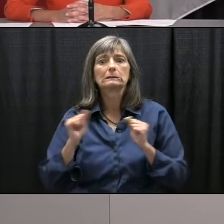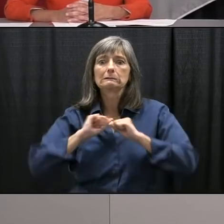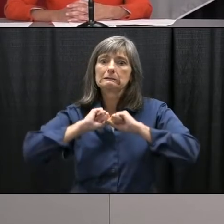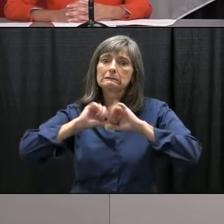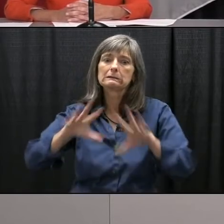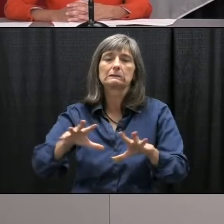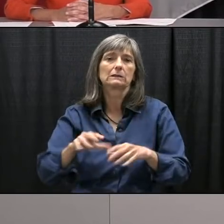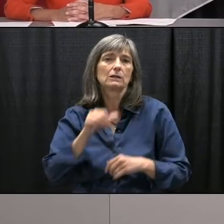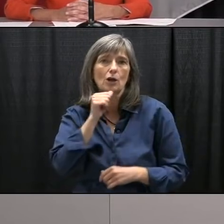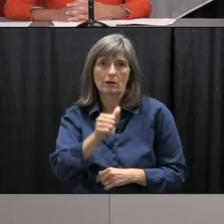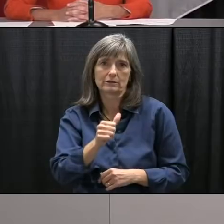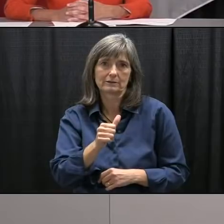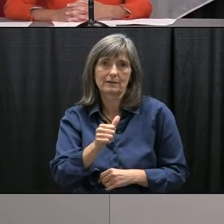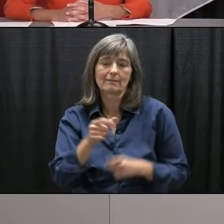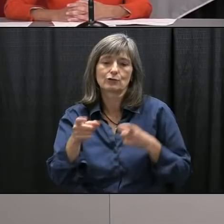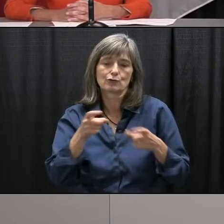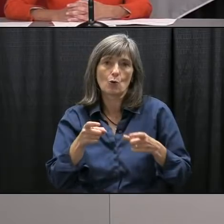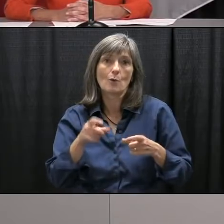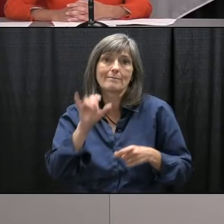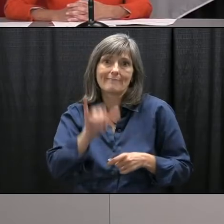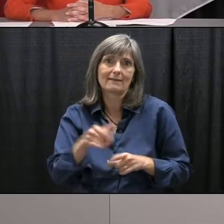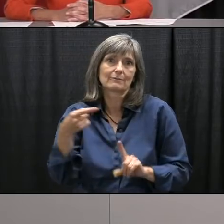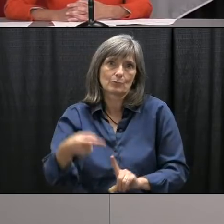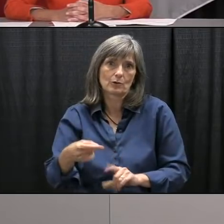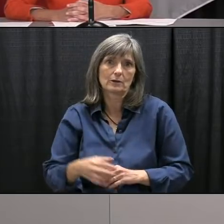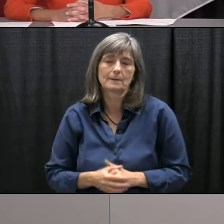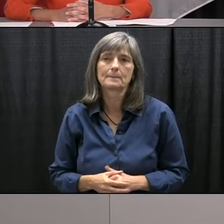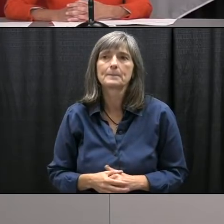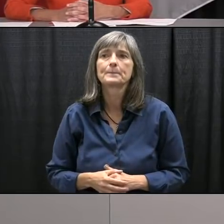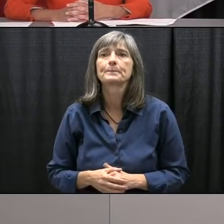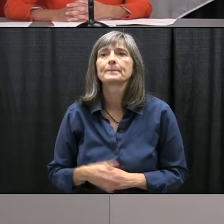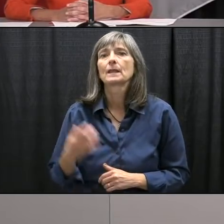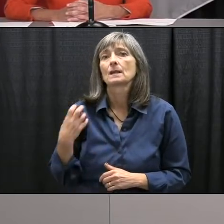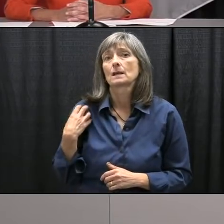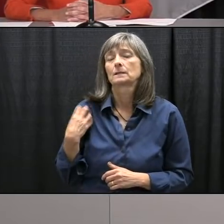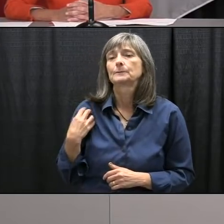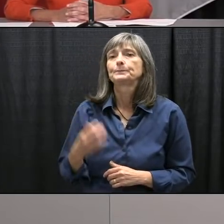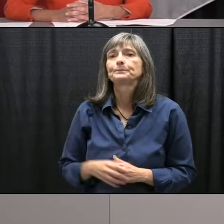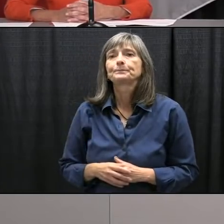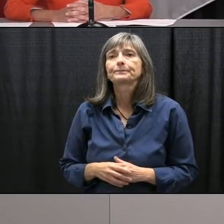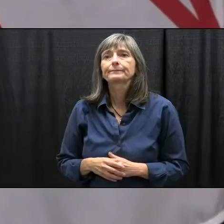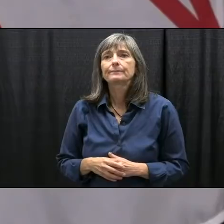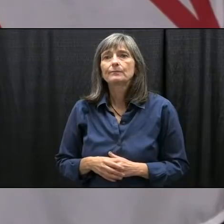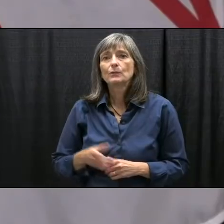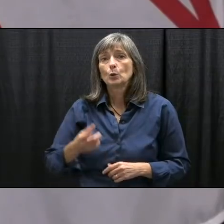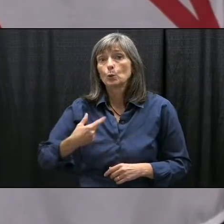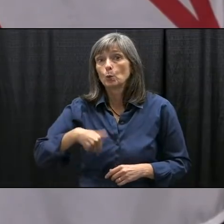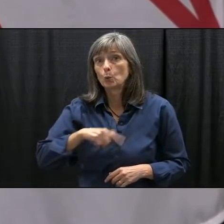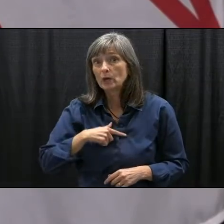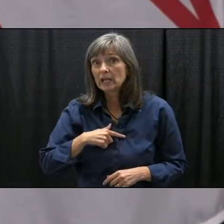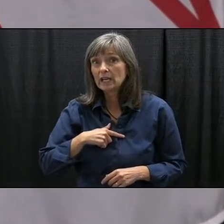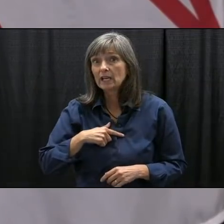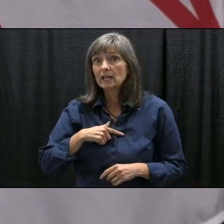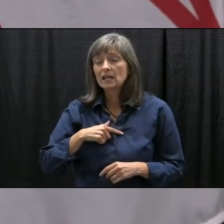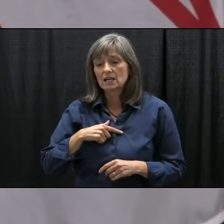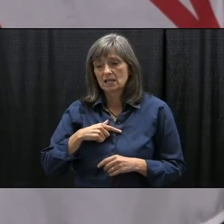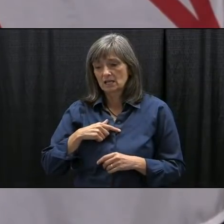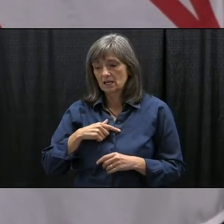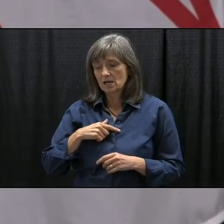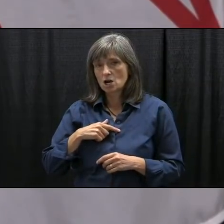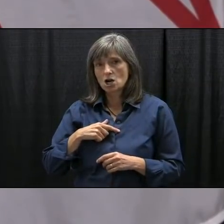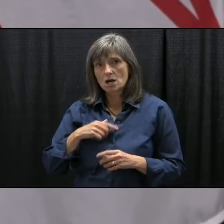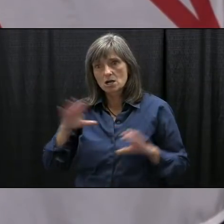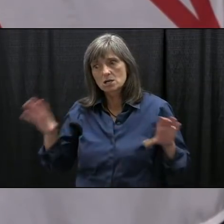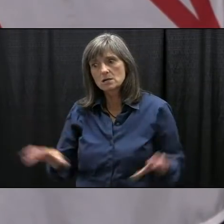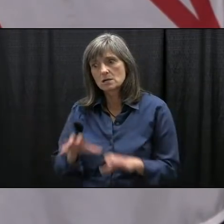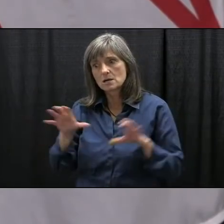that as well, Peter, if I may. We are spending disproportionately more effort on getting the last 8